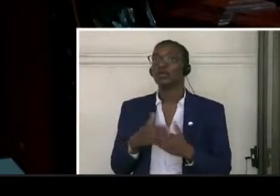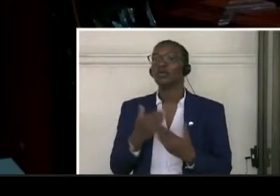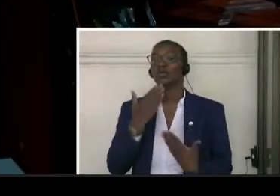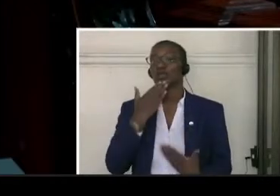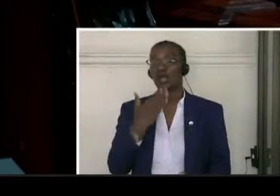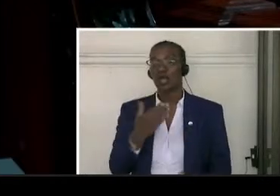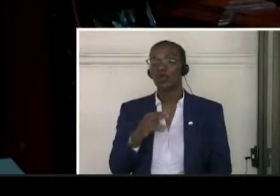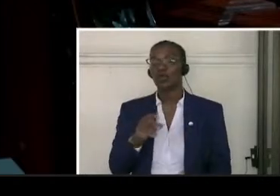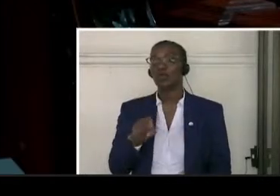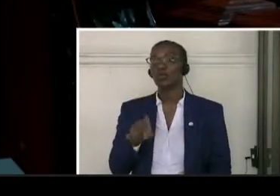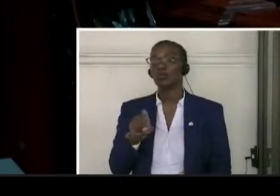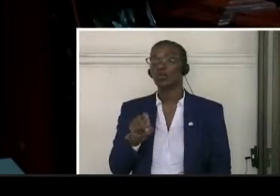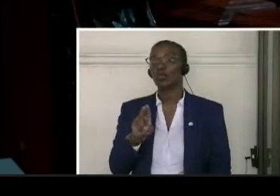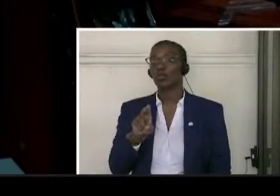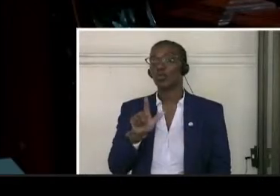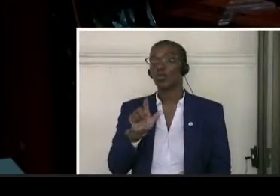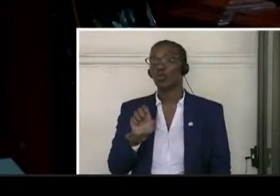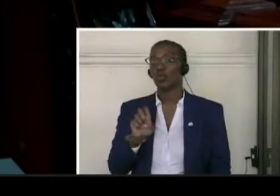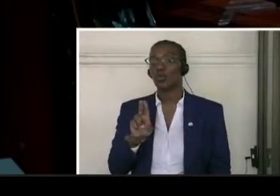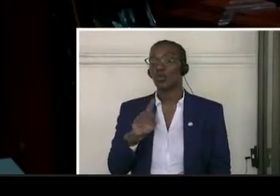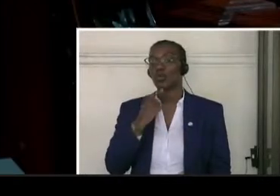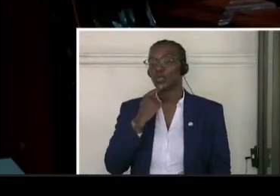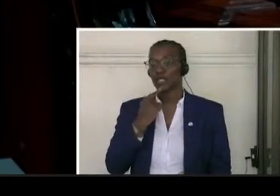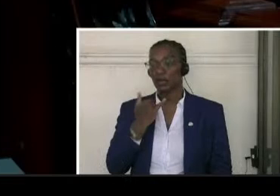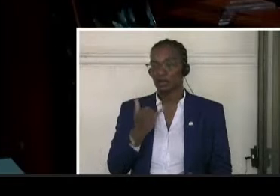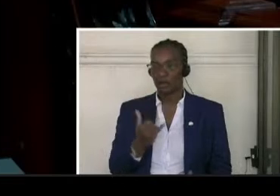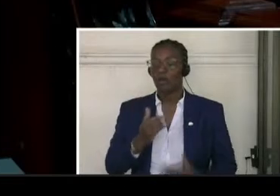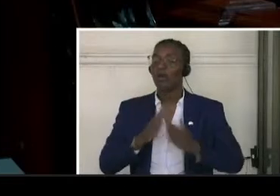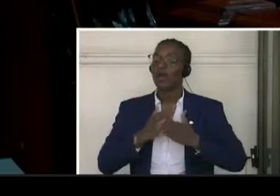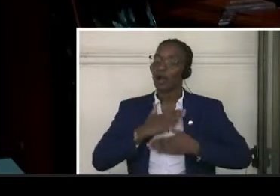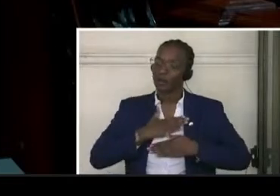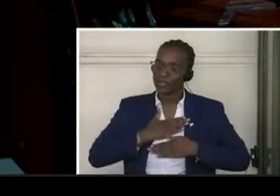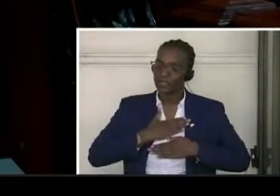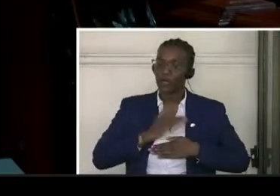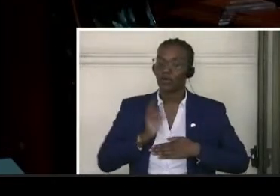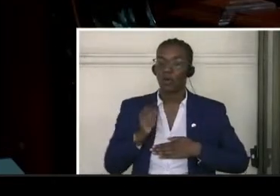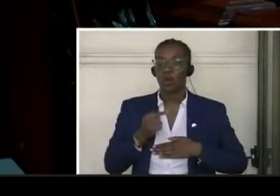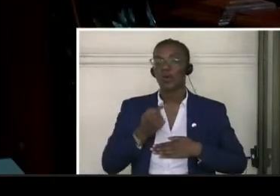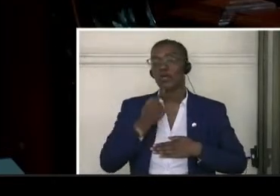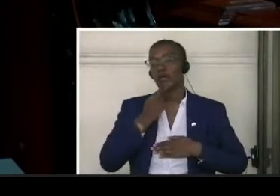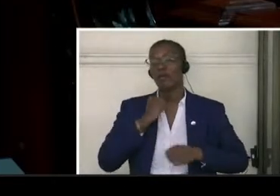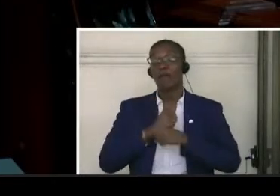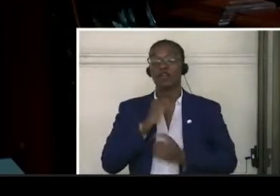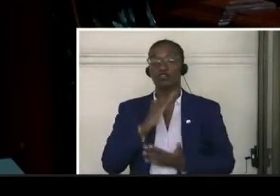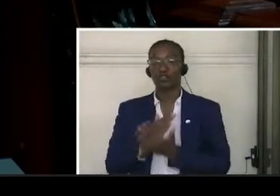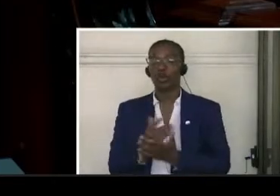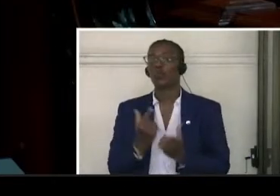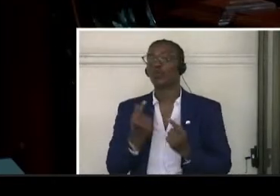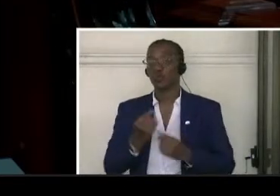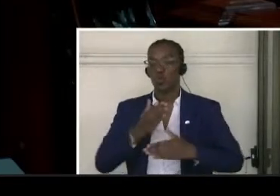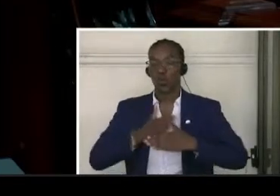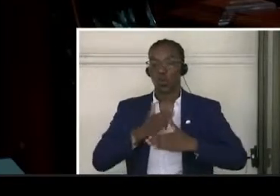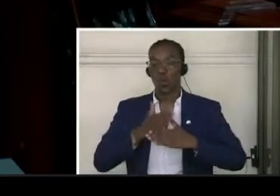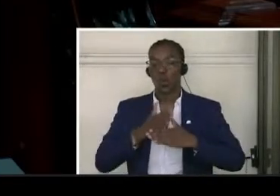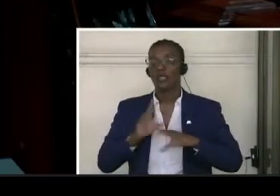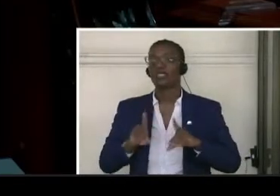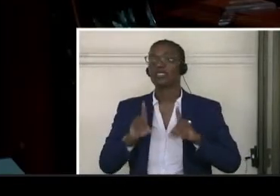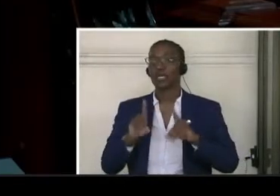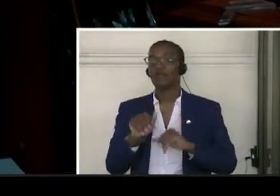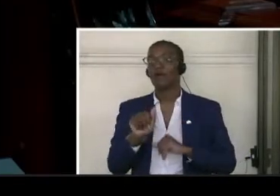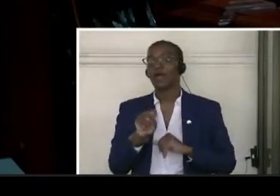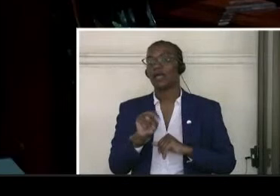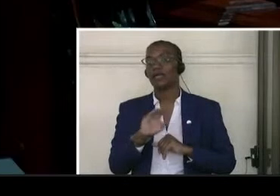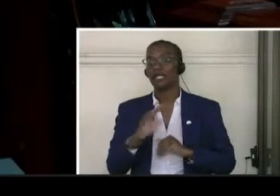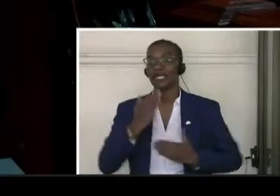thank Honorable Pulu. Everything that we have said, we appreciate it. We can assure you that we are going to work and deliver for the